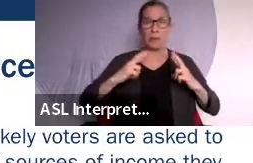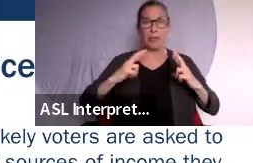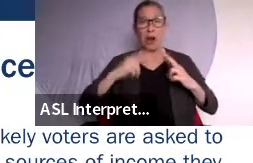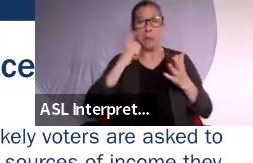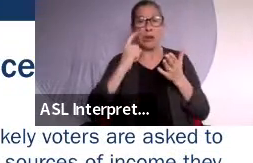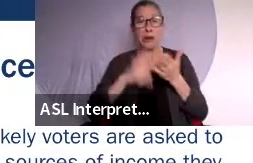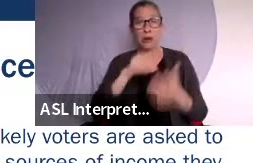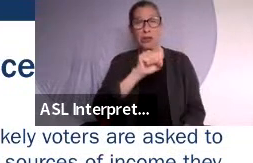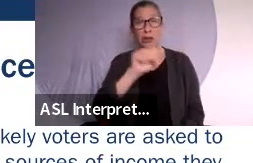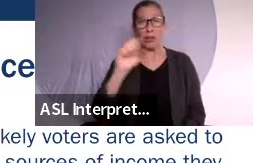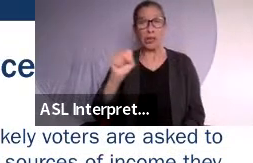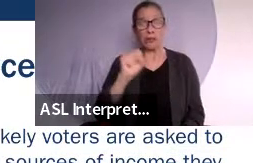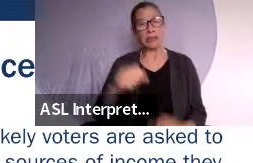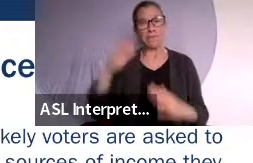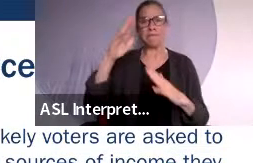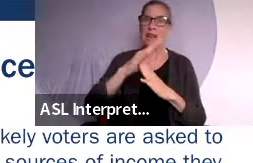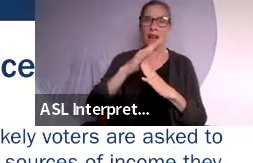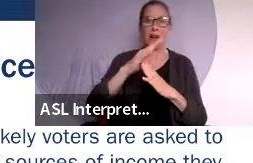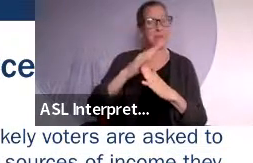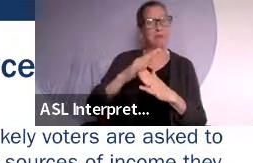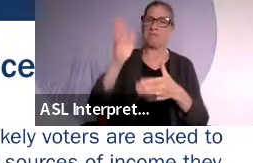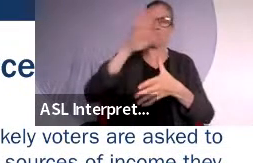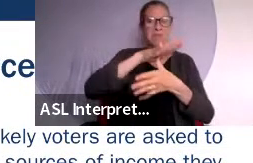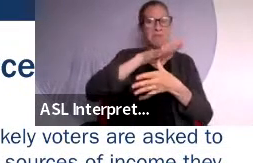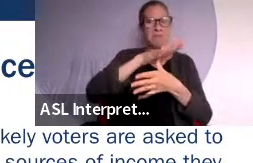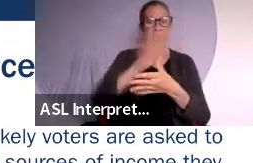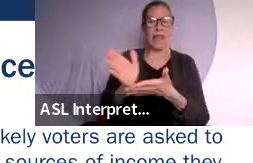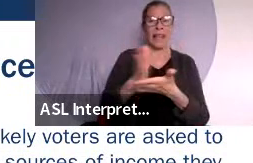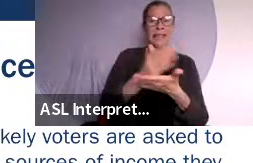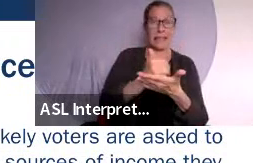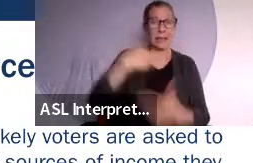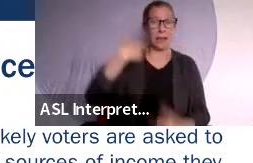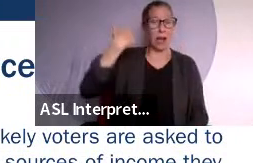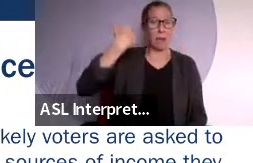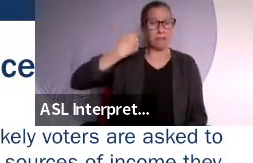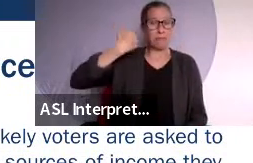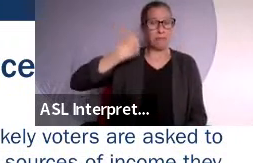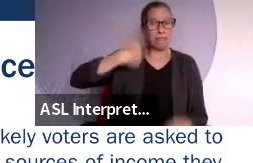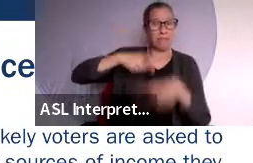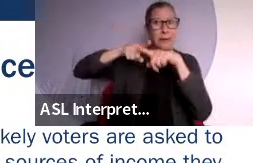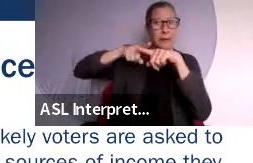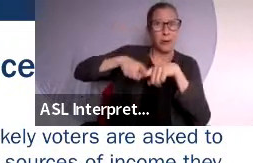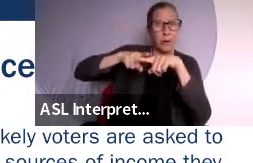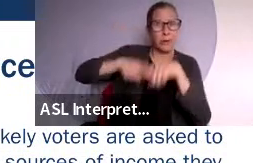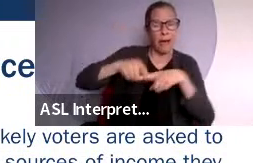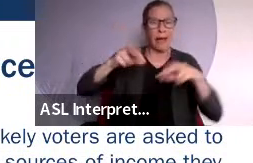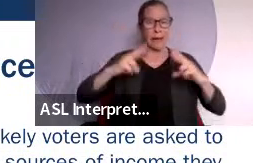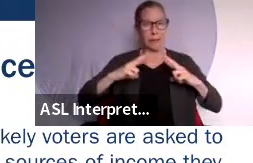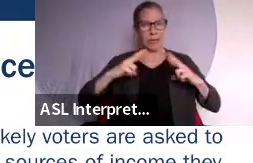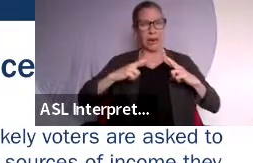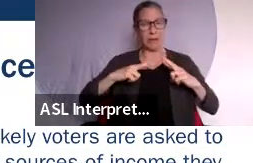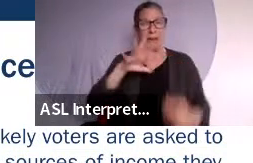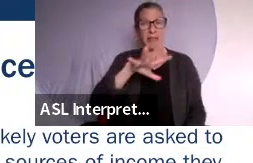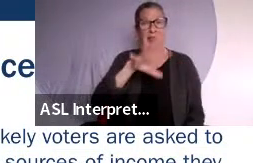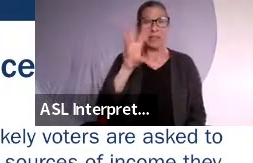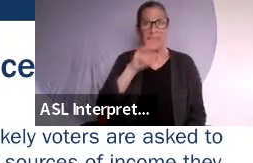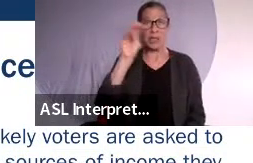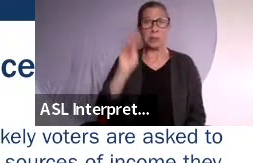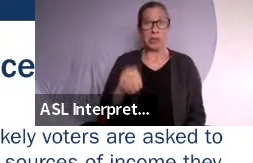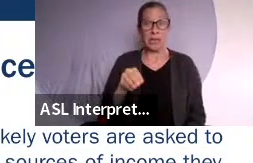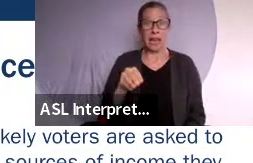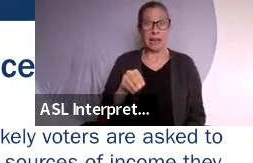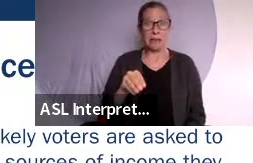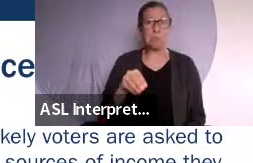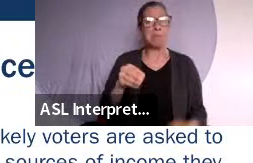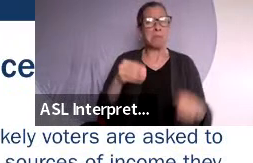that Social Security tops the list as a source of income that people plan to rely on in their retirement. 56% of voters say they